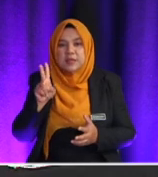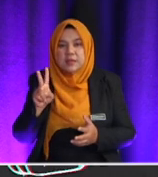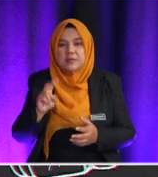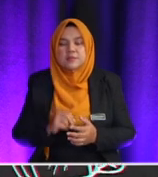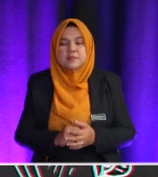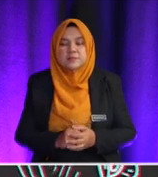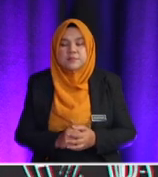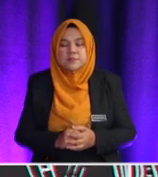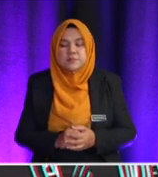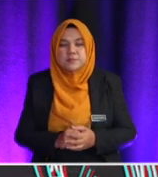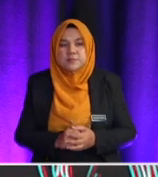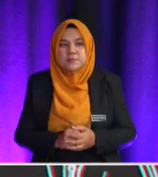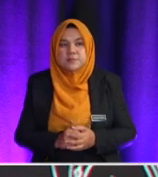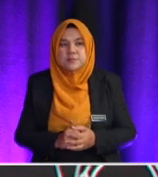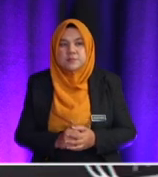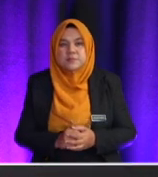Vegetarian.